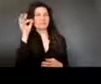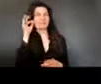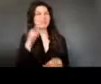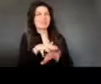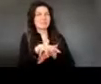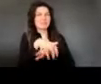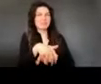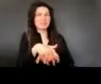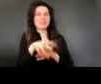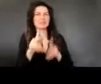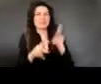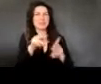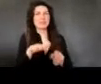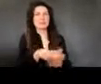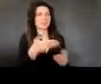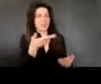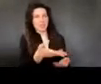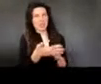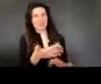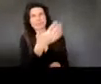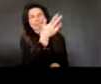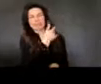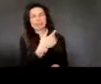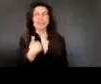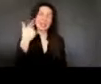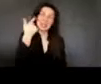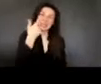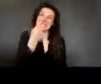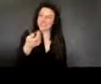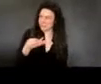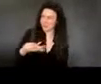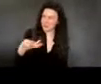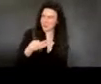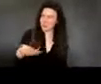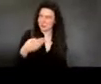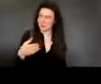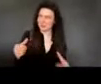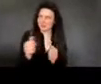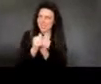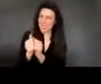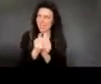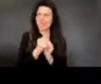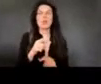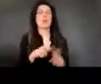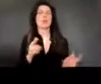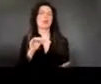pairing in terms of some of the different conceptual groundings. But for me, that's where I see this kind of layered